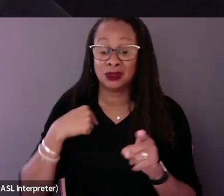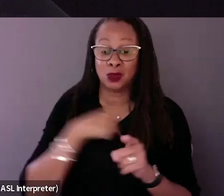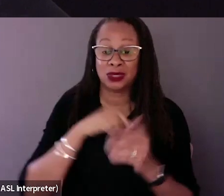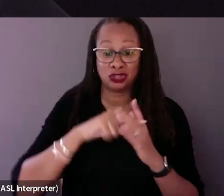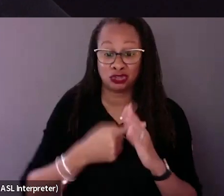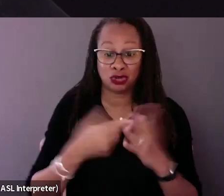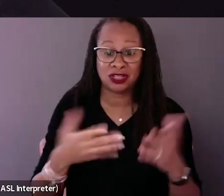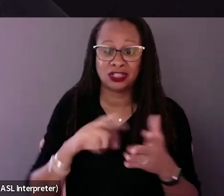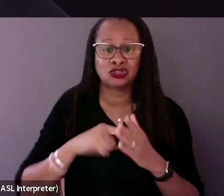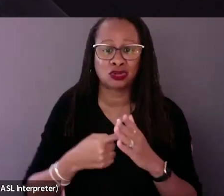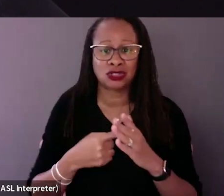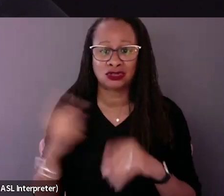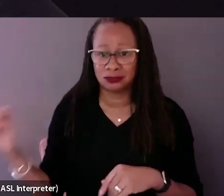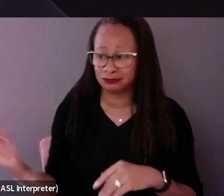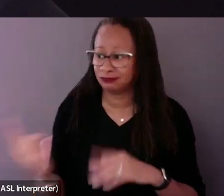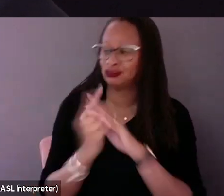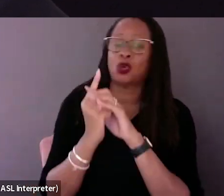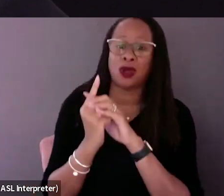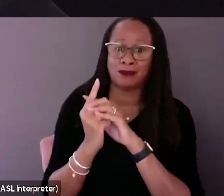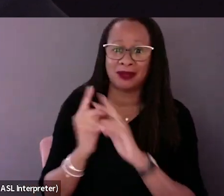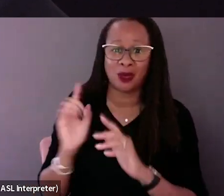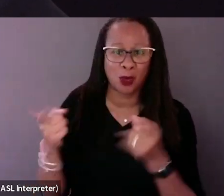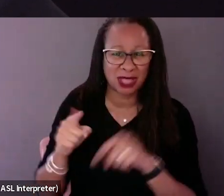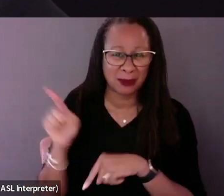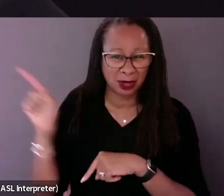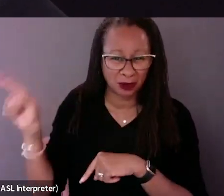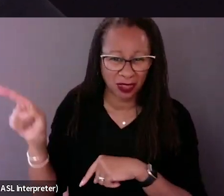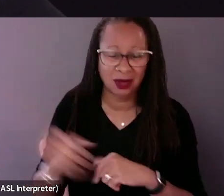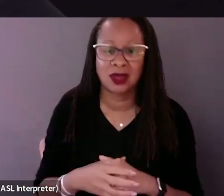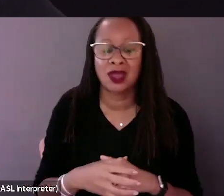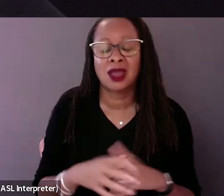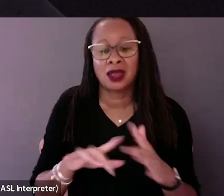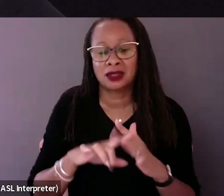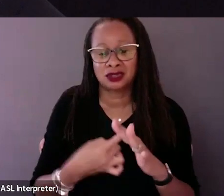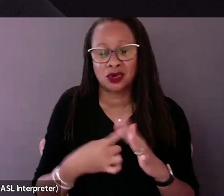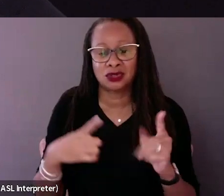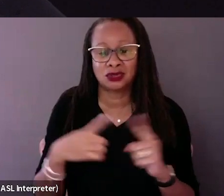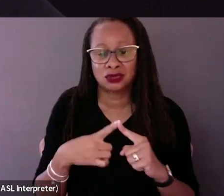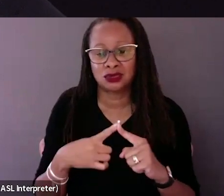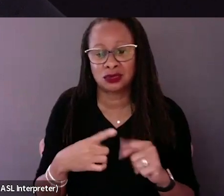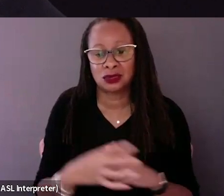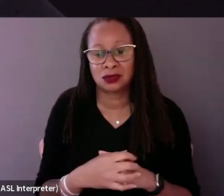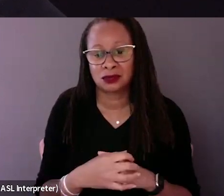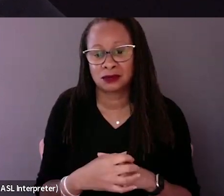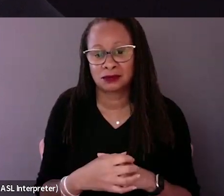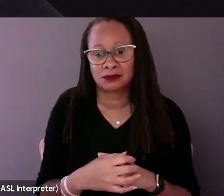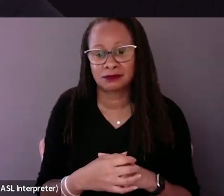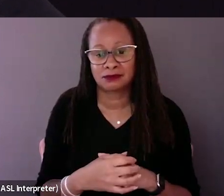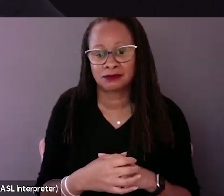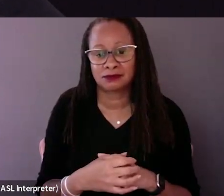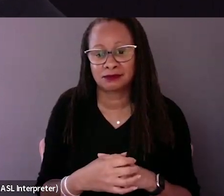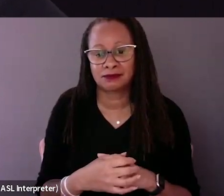it started to show itself, and started to. I started